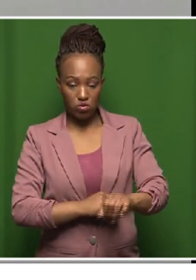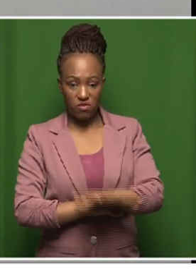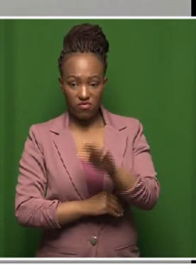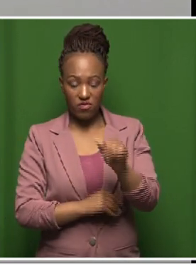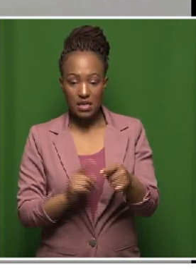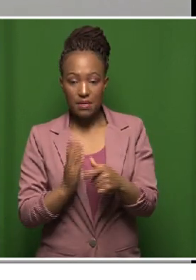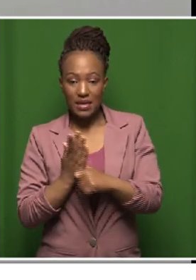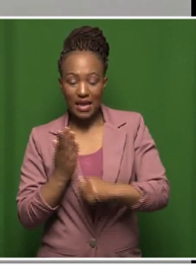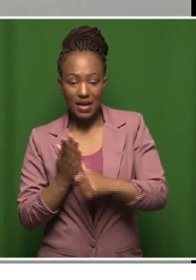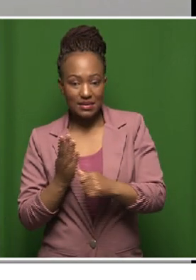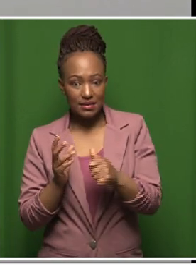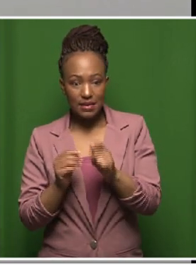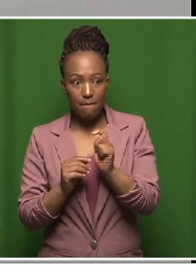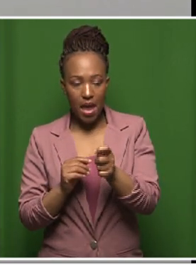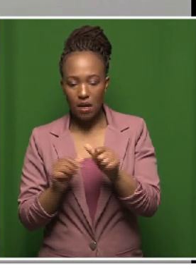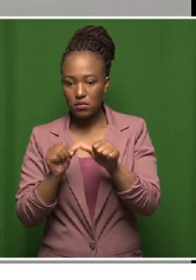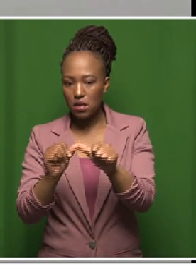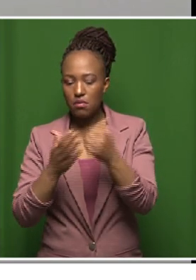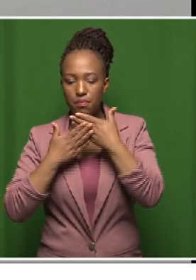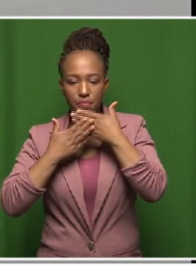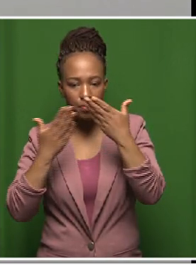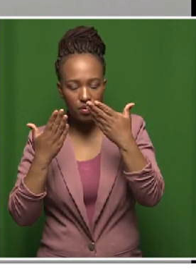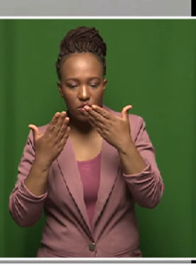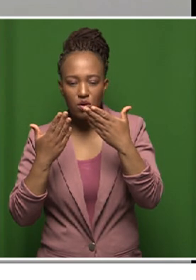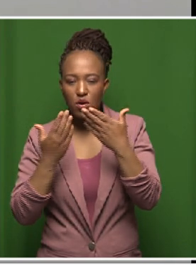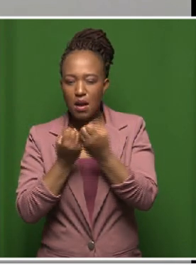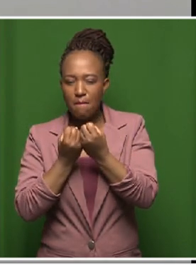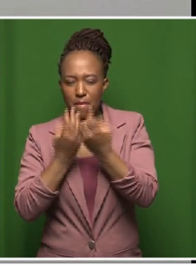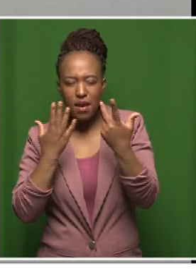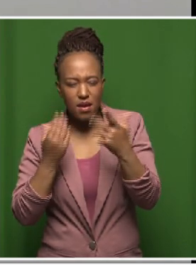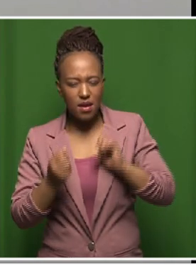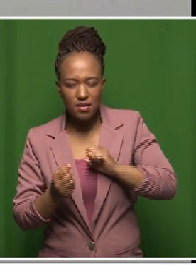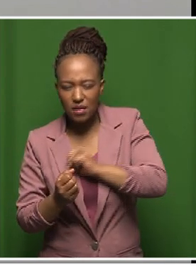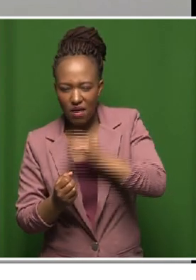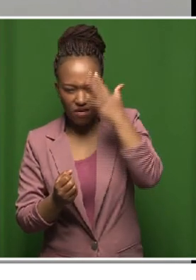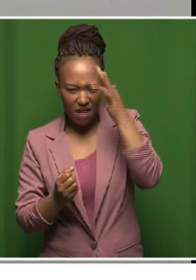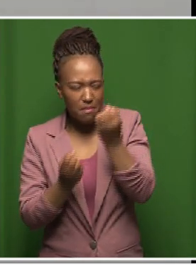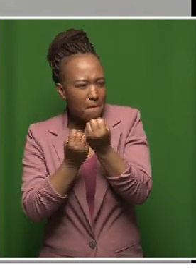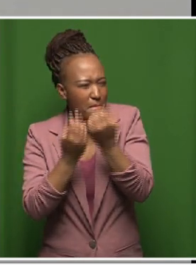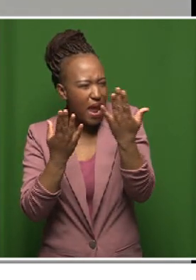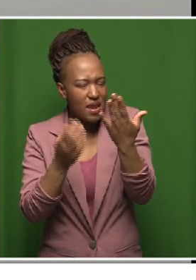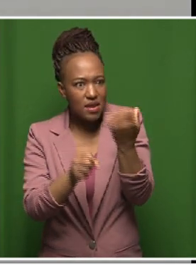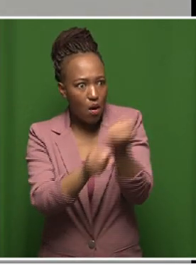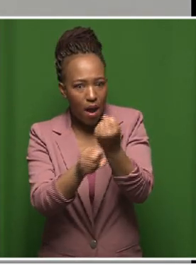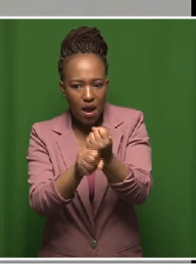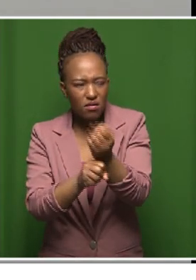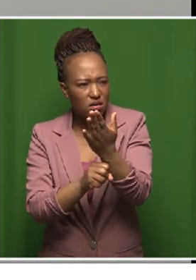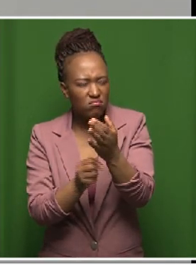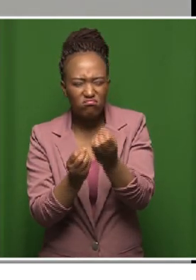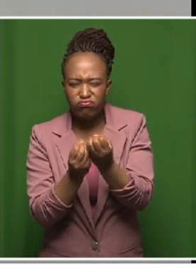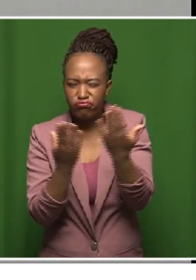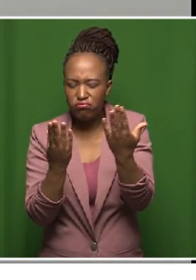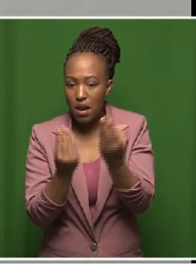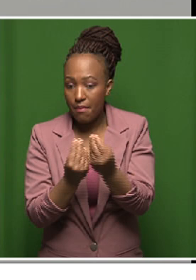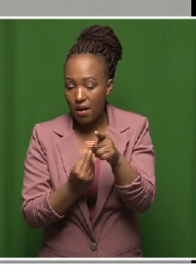is completely unsustainable. And the state is far too big. There are too many civil servants, all those sort of things. We've spoken about this many, many times before. So instead